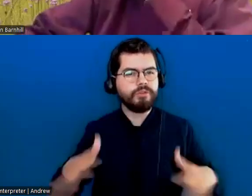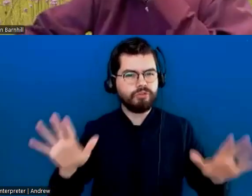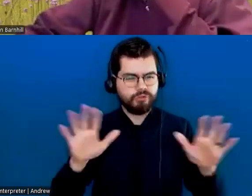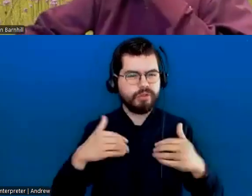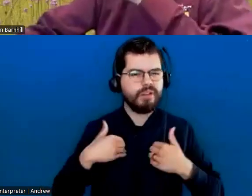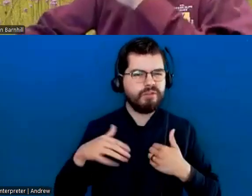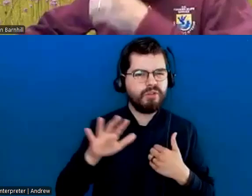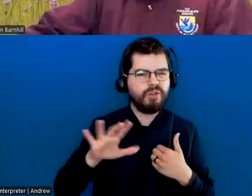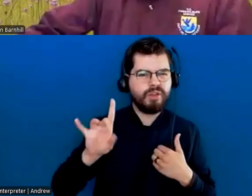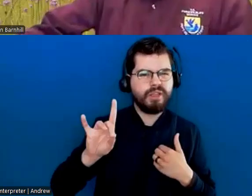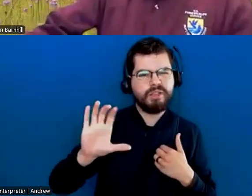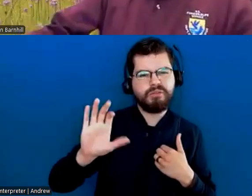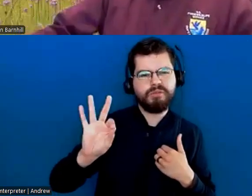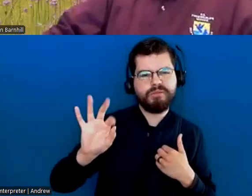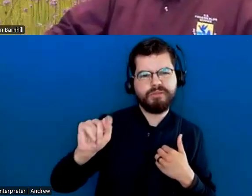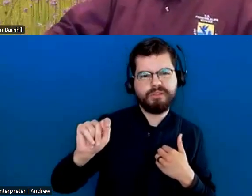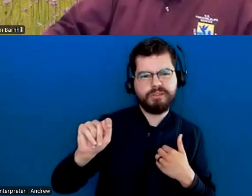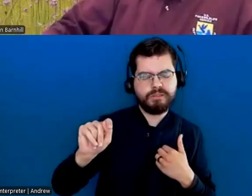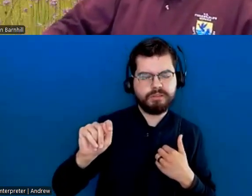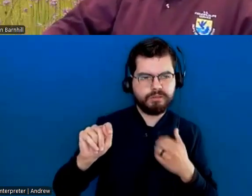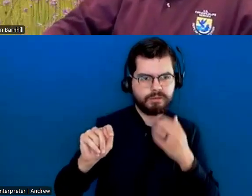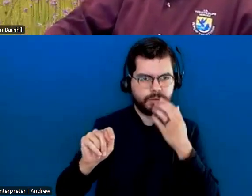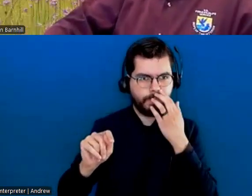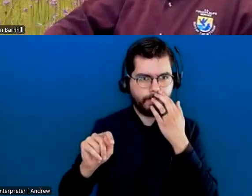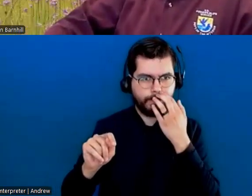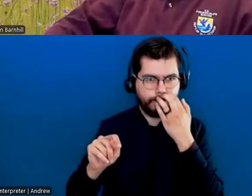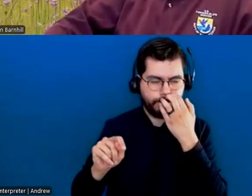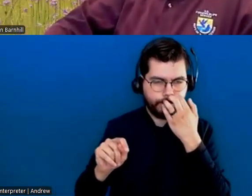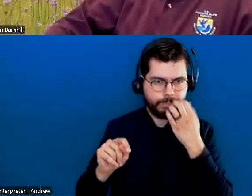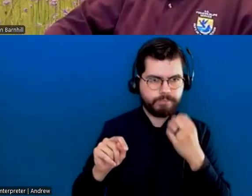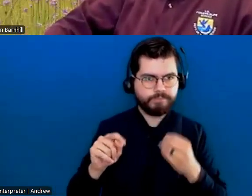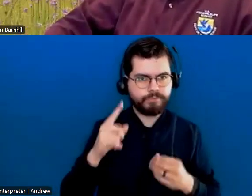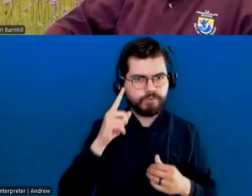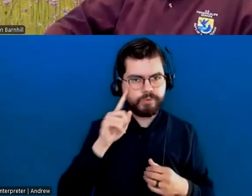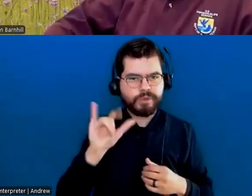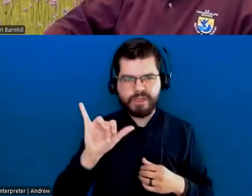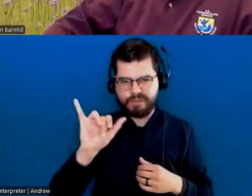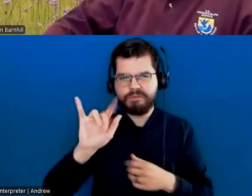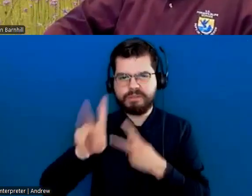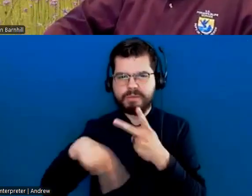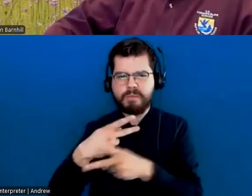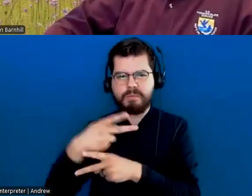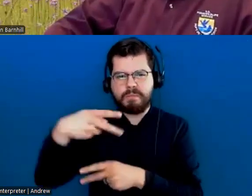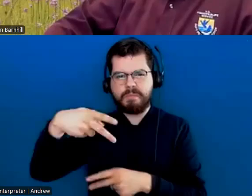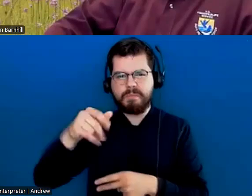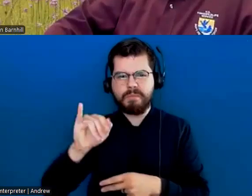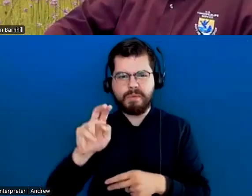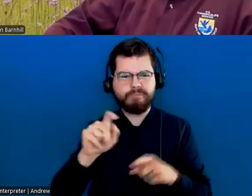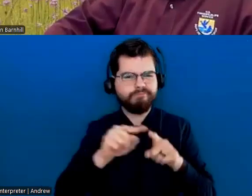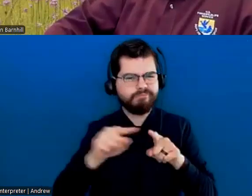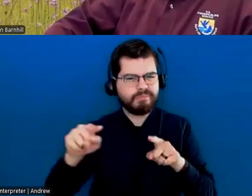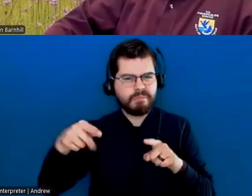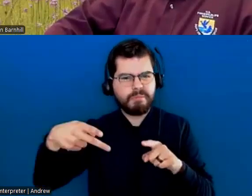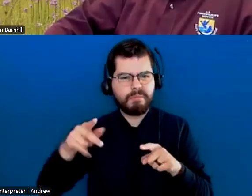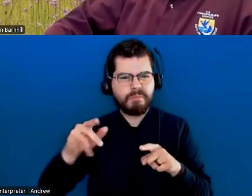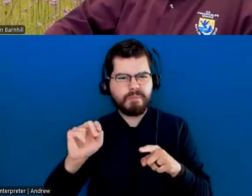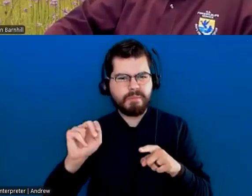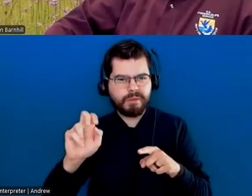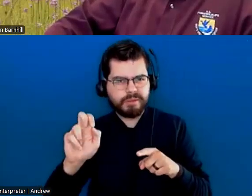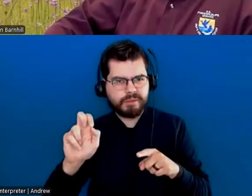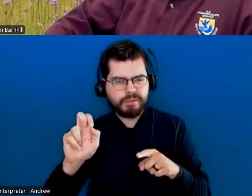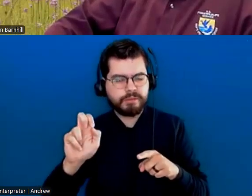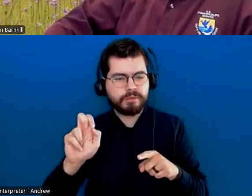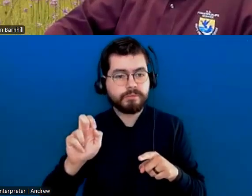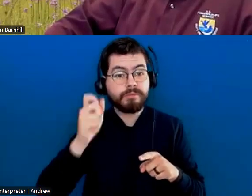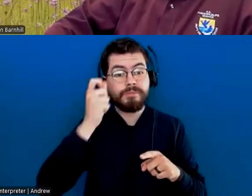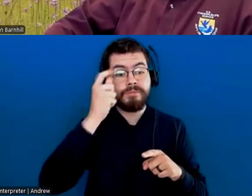about to put water back into. So, you know, the idea of restoring these sites that have been impacted through that ditching